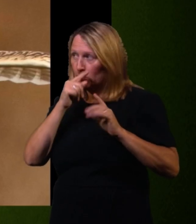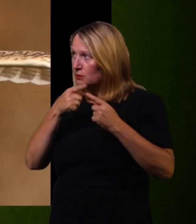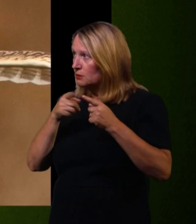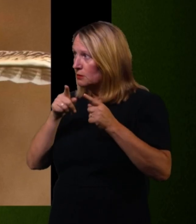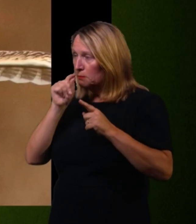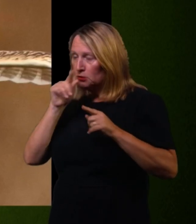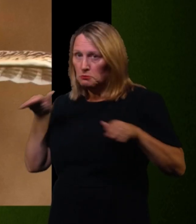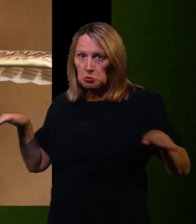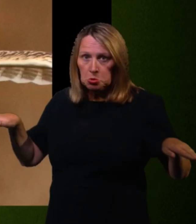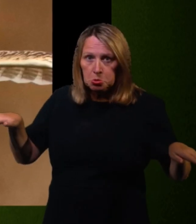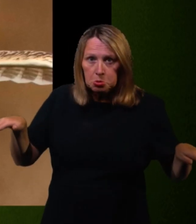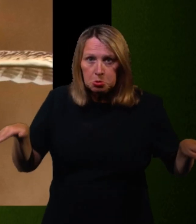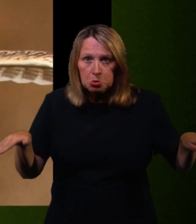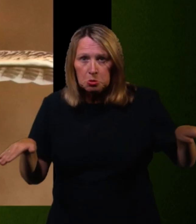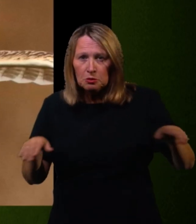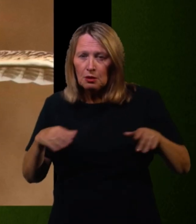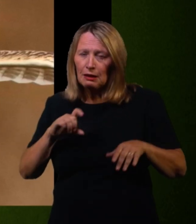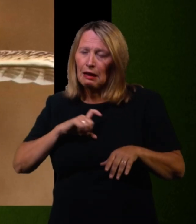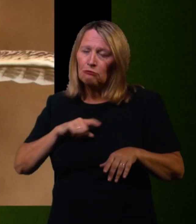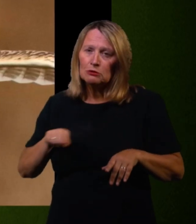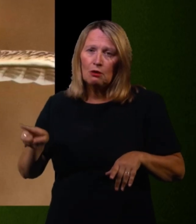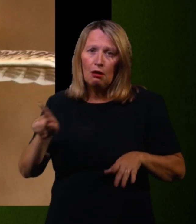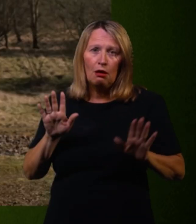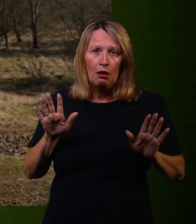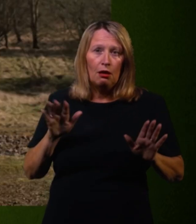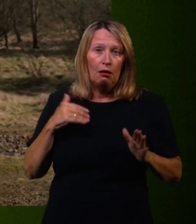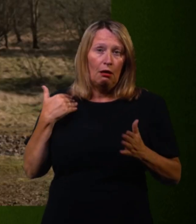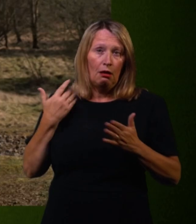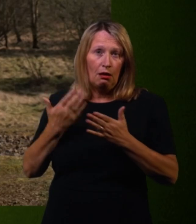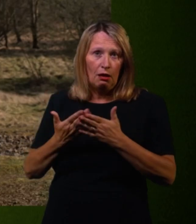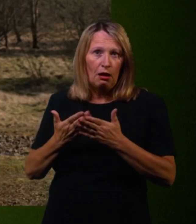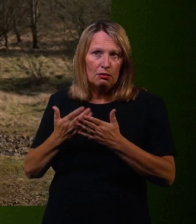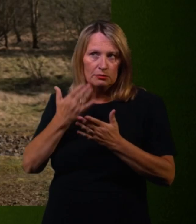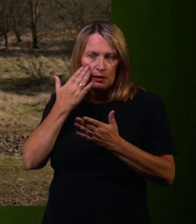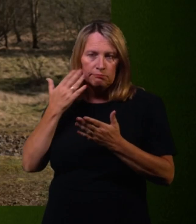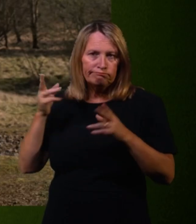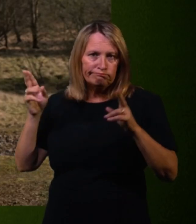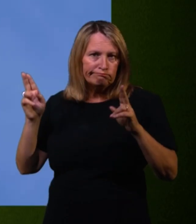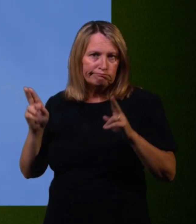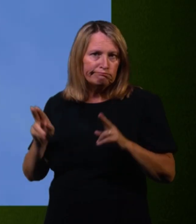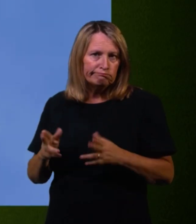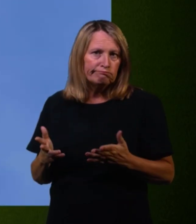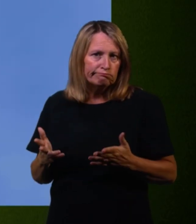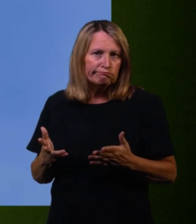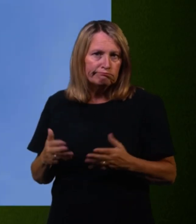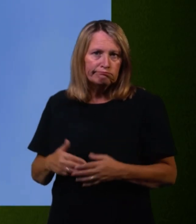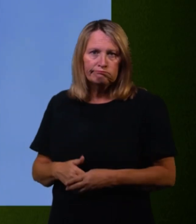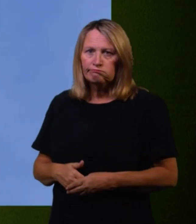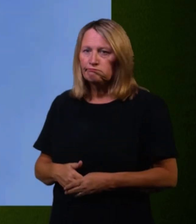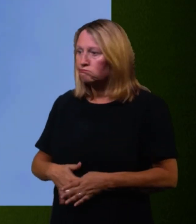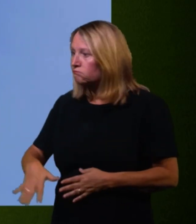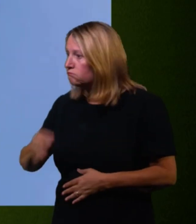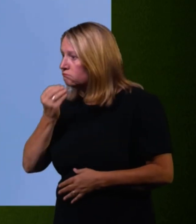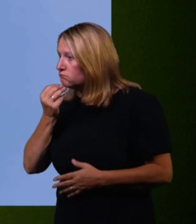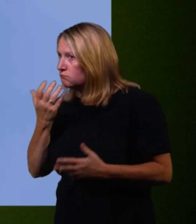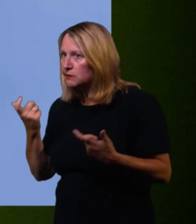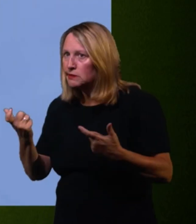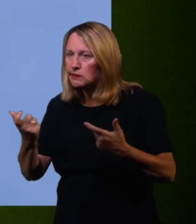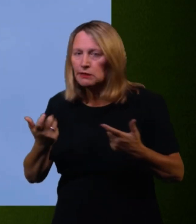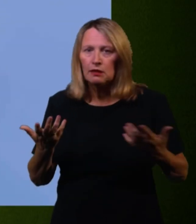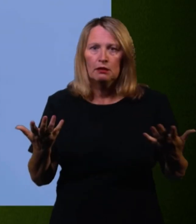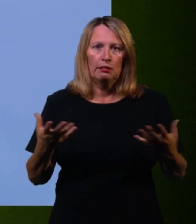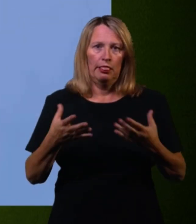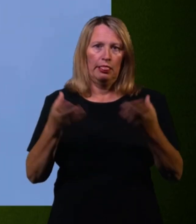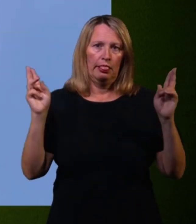just so charismatic. But over the years, they have faced a number of threats. Habitat loss is one